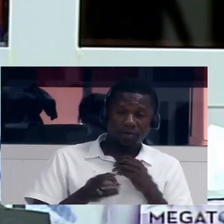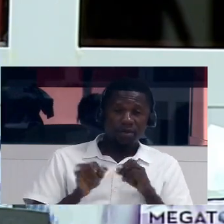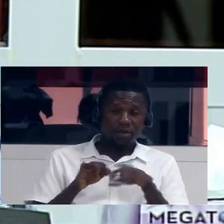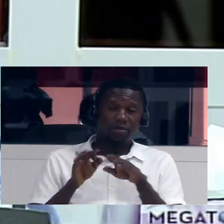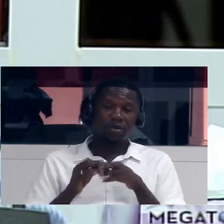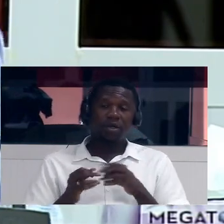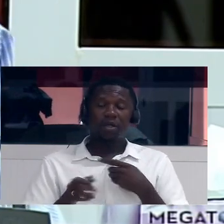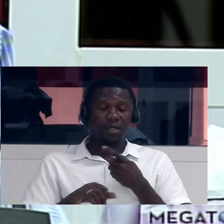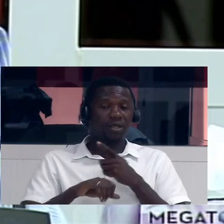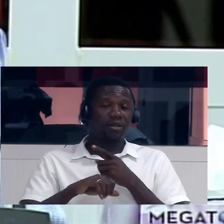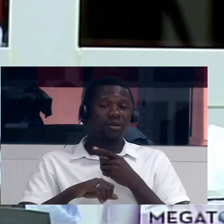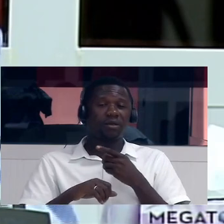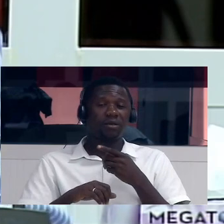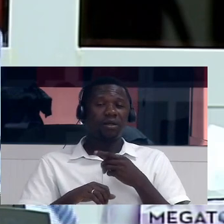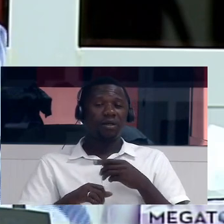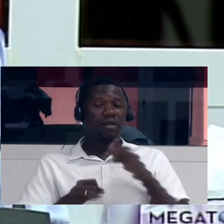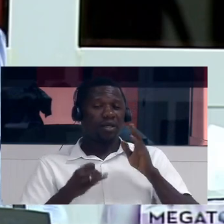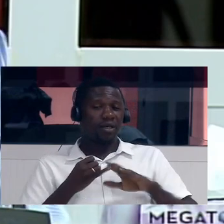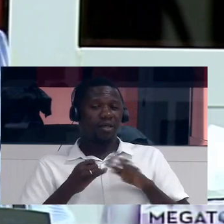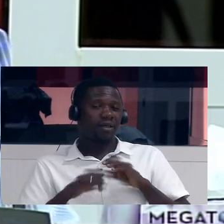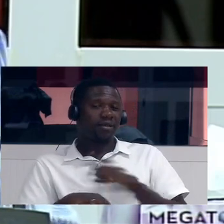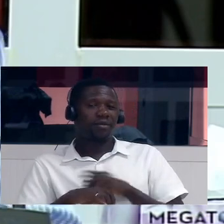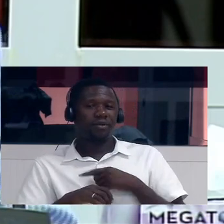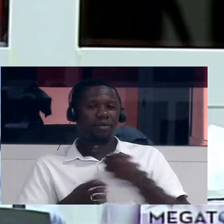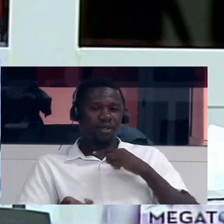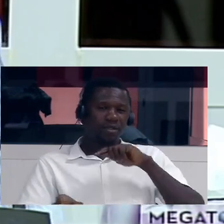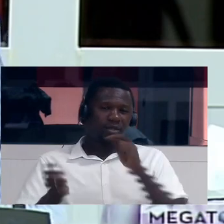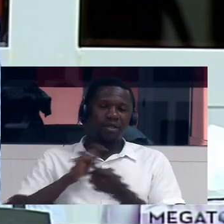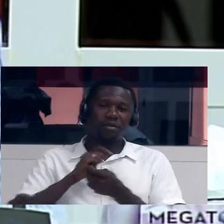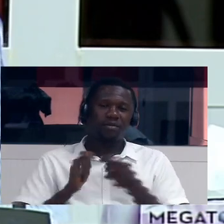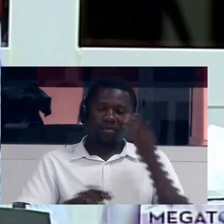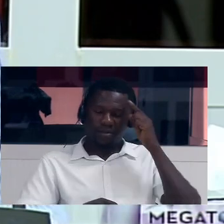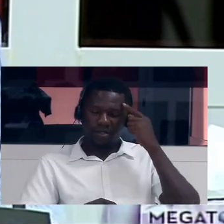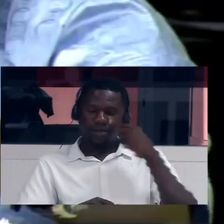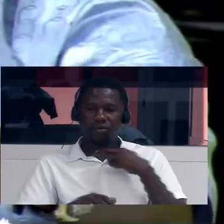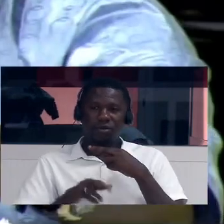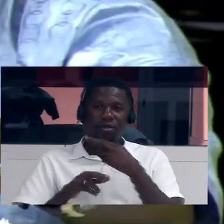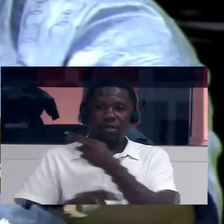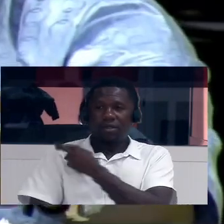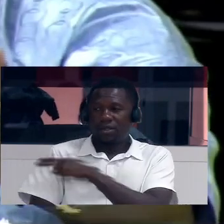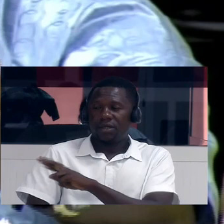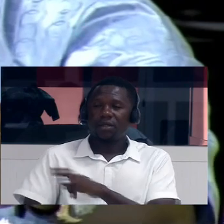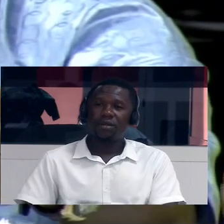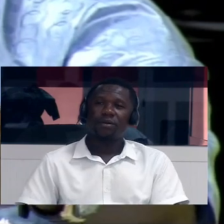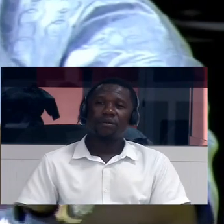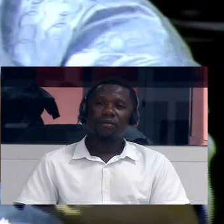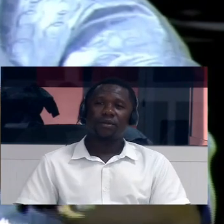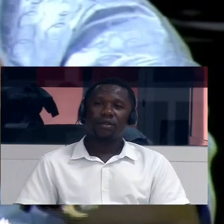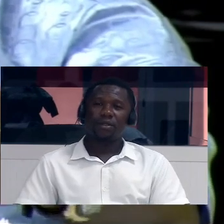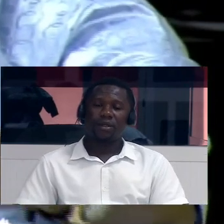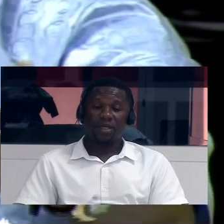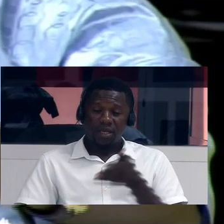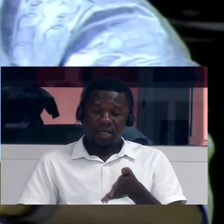But at the 11th hour, somebody decided to change their mind, and I was retired. Here is the commission. Tell us,